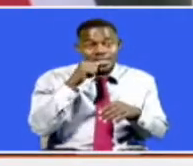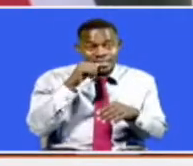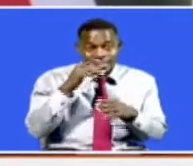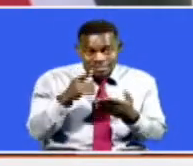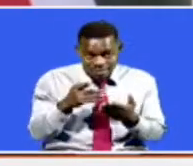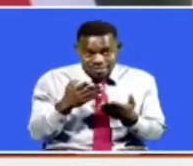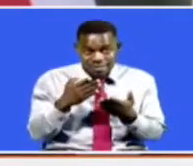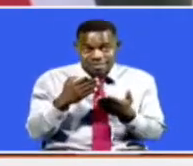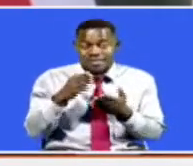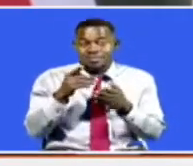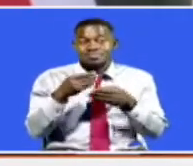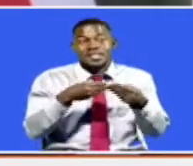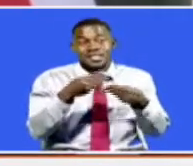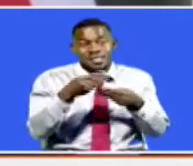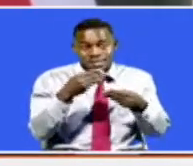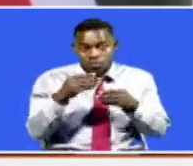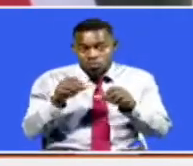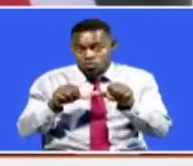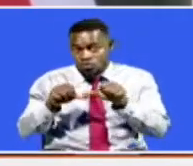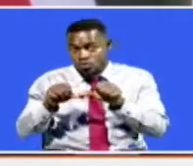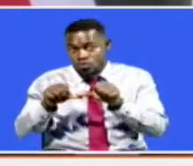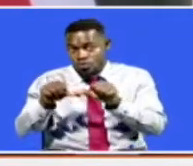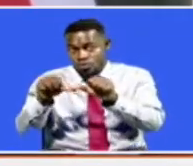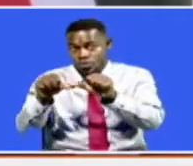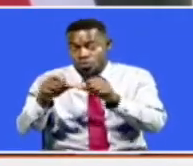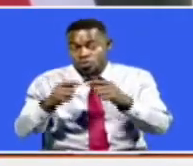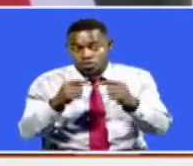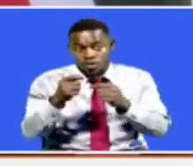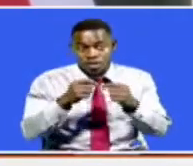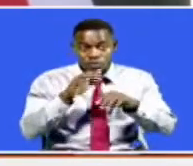driving sustainable economic growth.